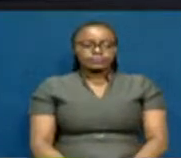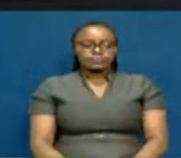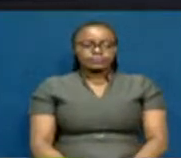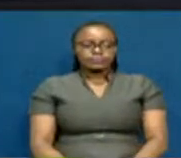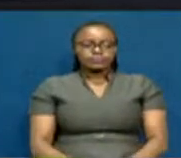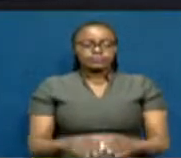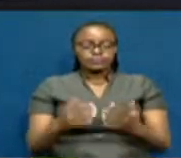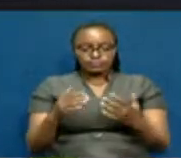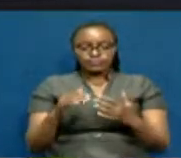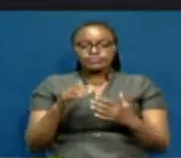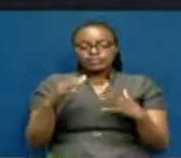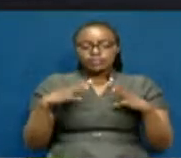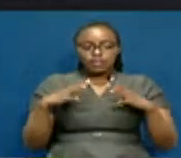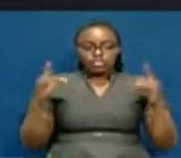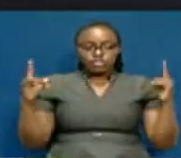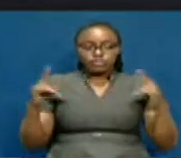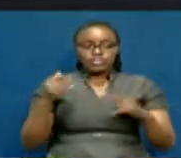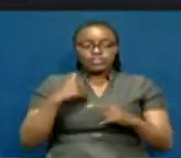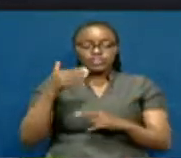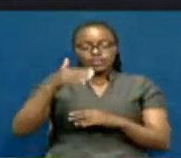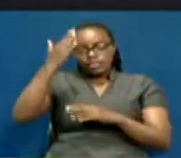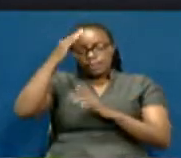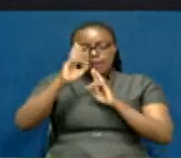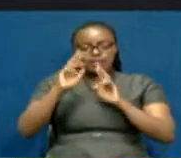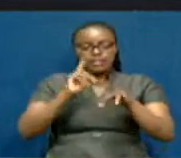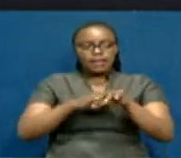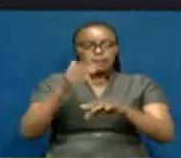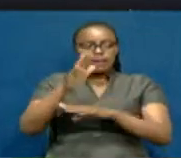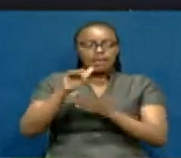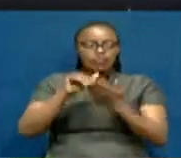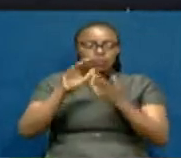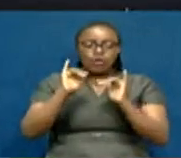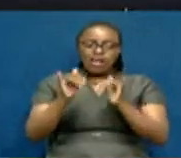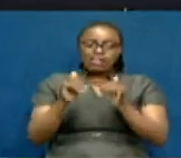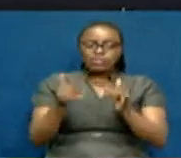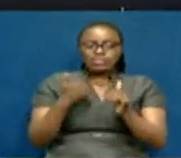All right, on that note, we're taking a quick break on the Monday report. When we come back, we still have a lot to run through to you.